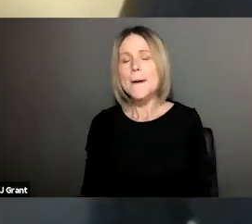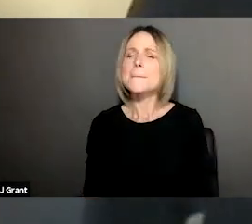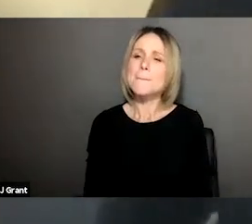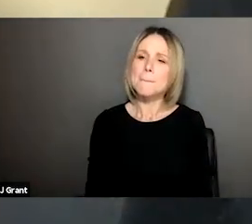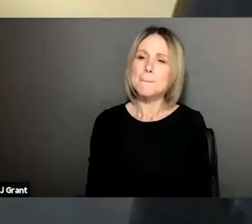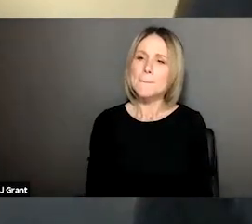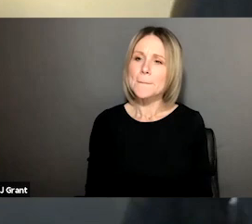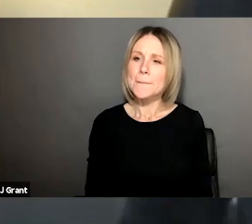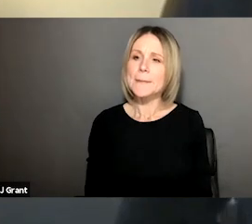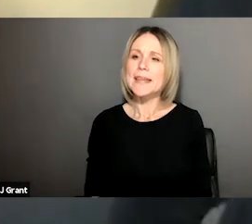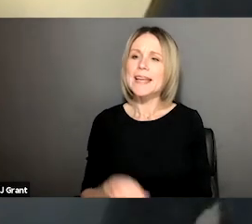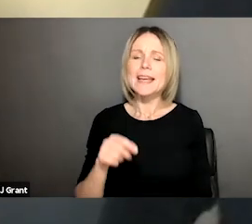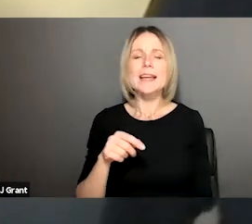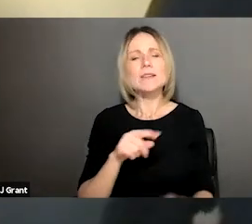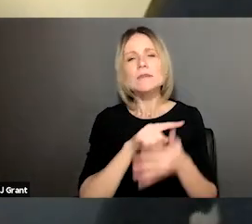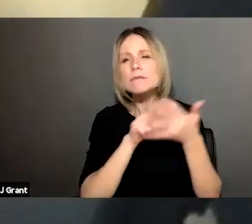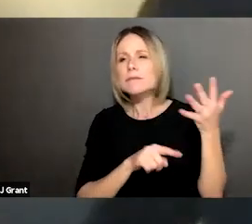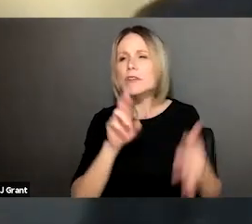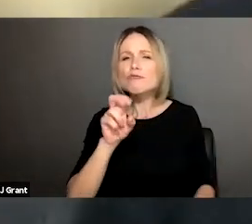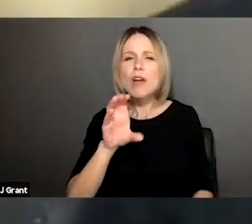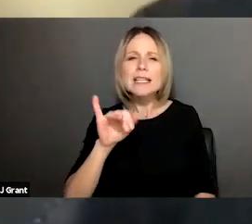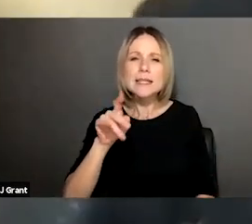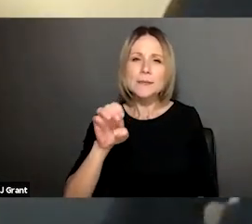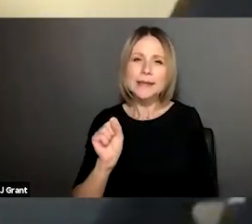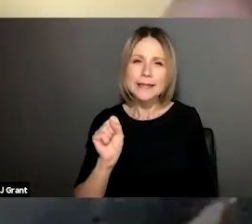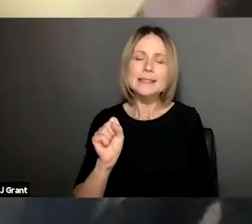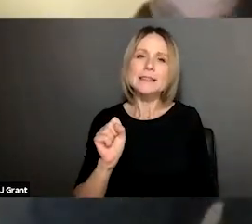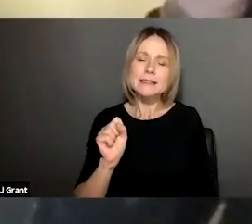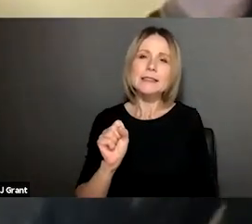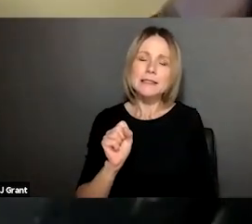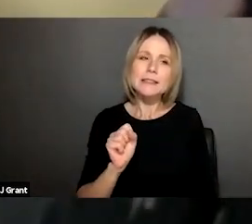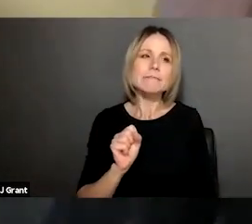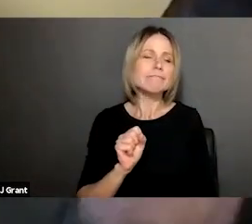these recipes came about, and they continue to happen